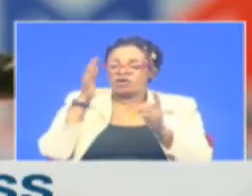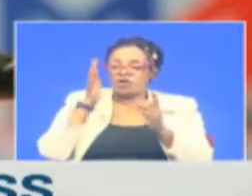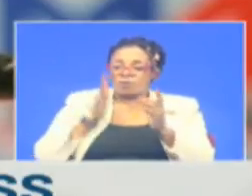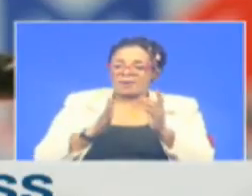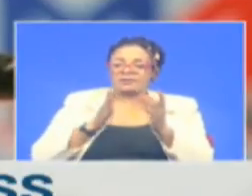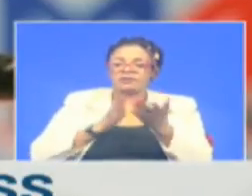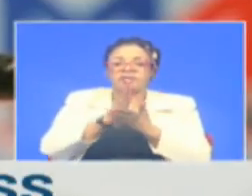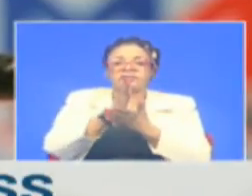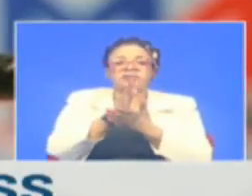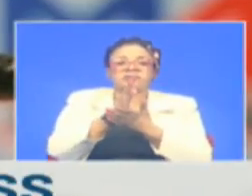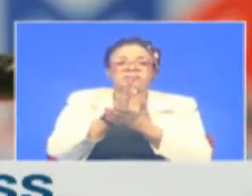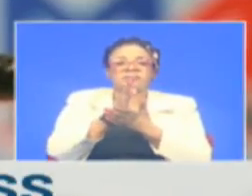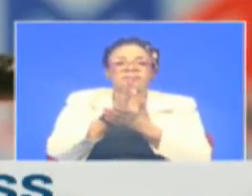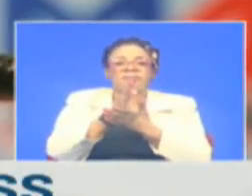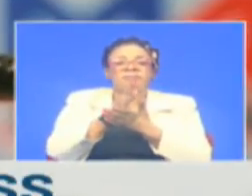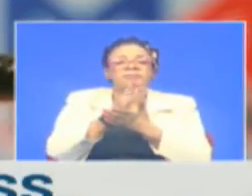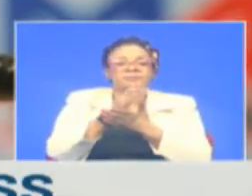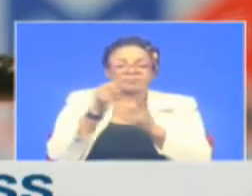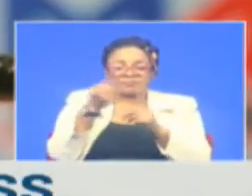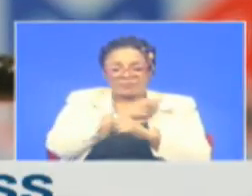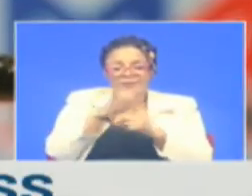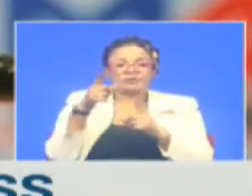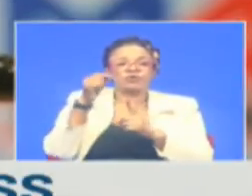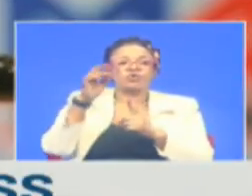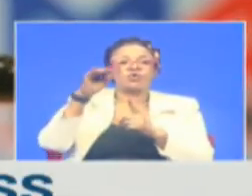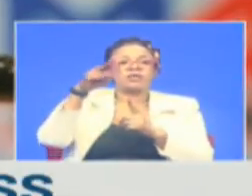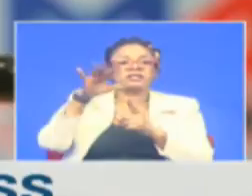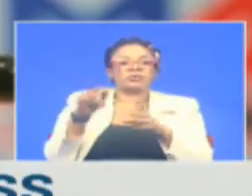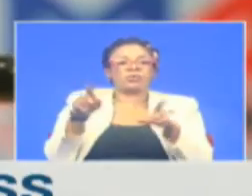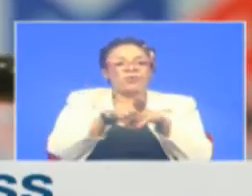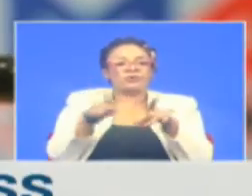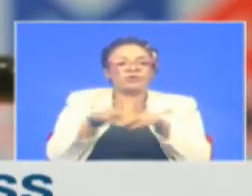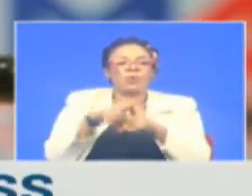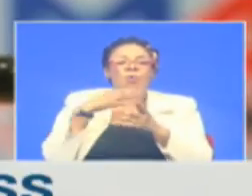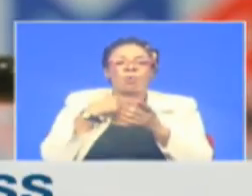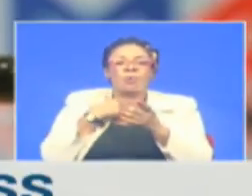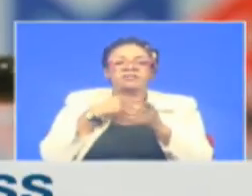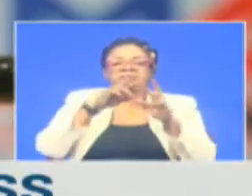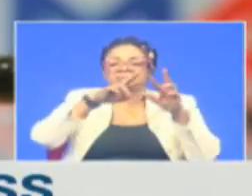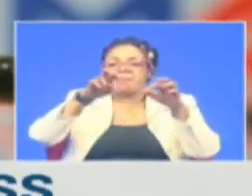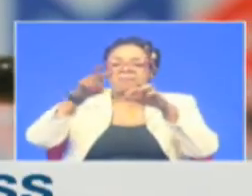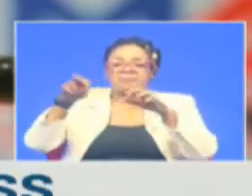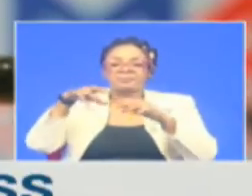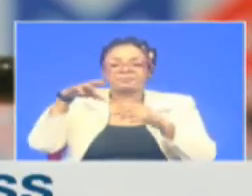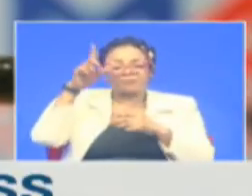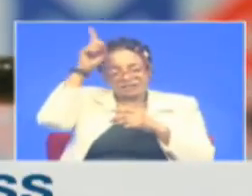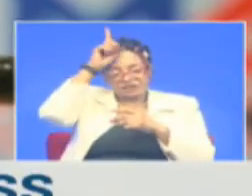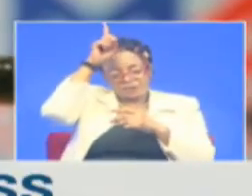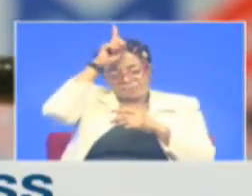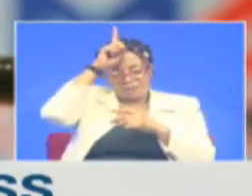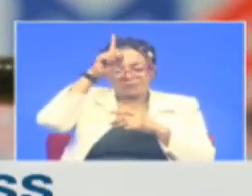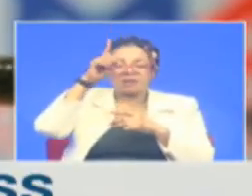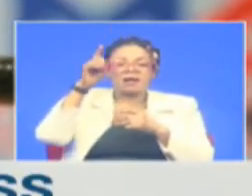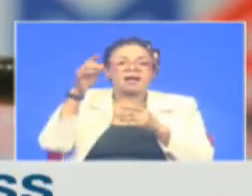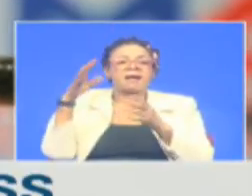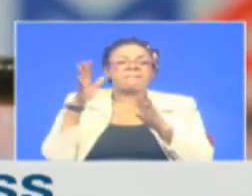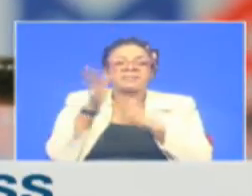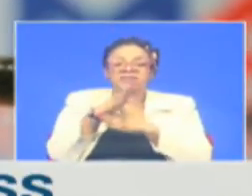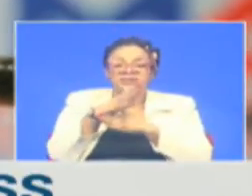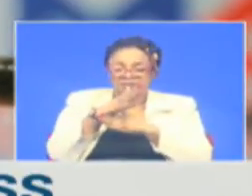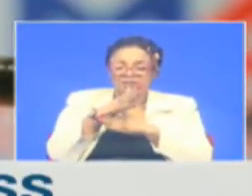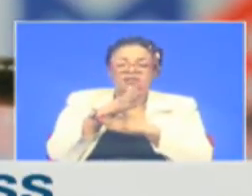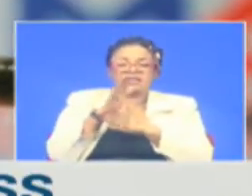Tundu Lissu, another prominent opposition leader, is also seeking asylum at the German embassy in Dar es Salaam. Gena